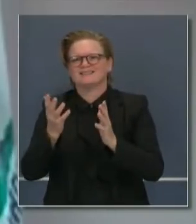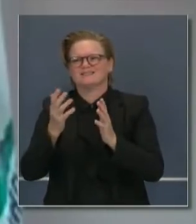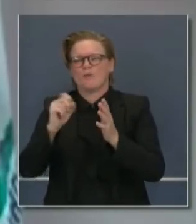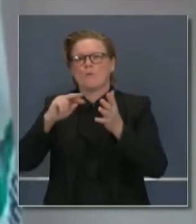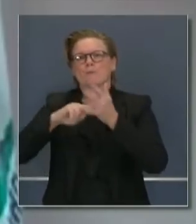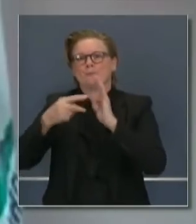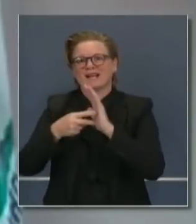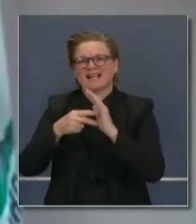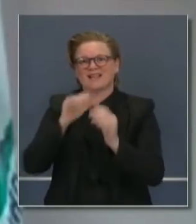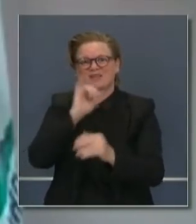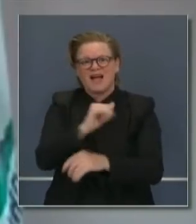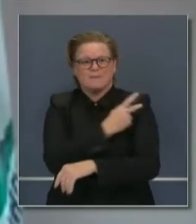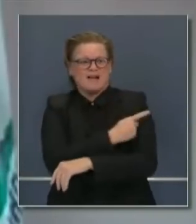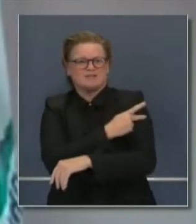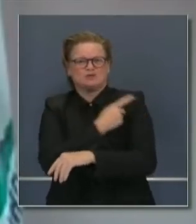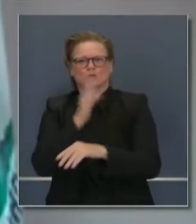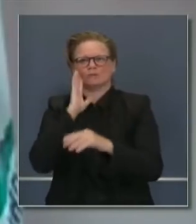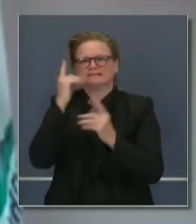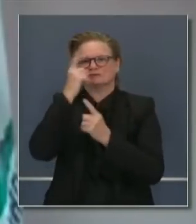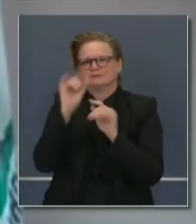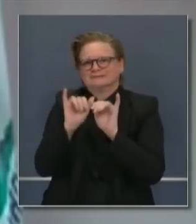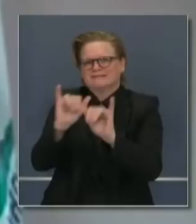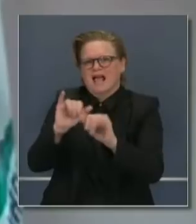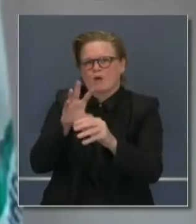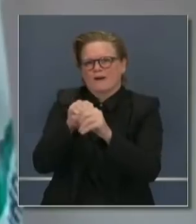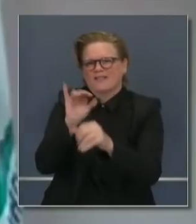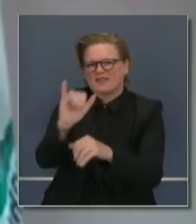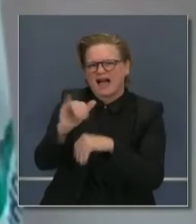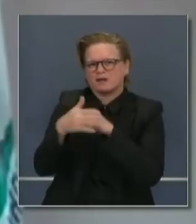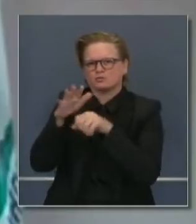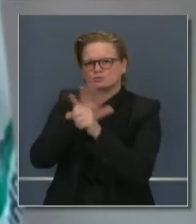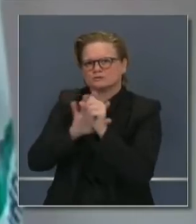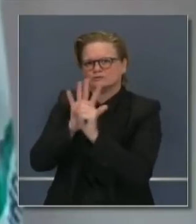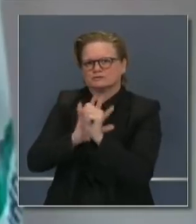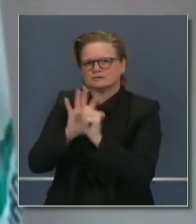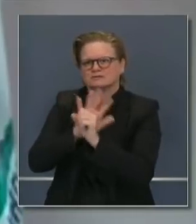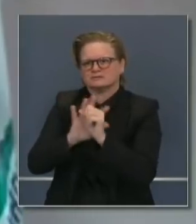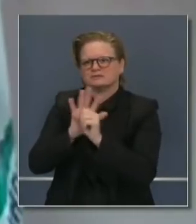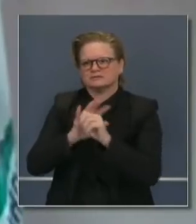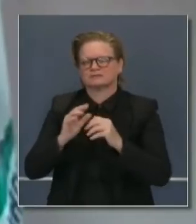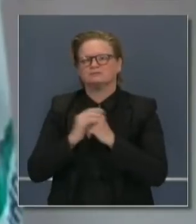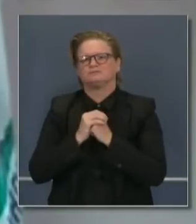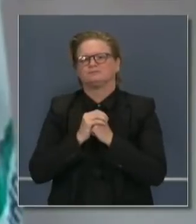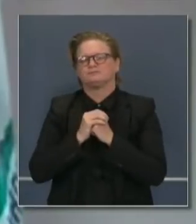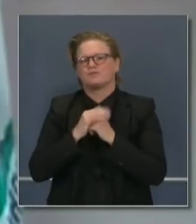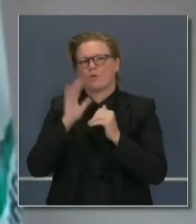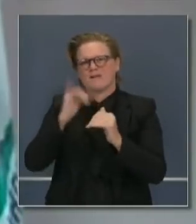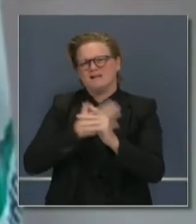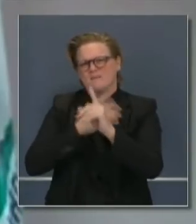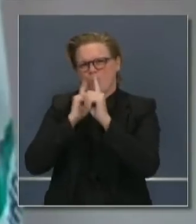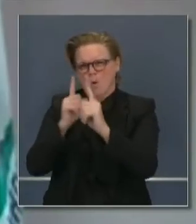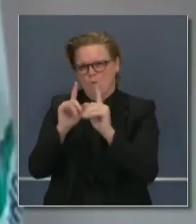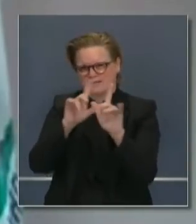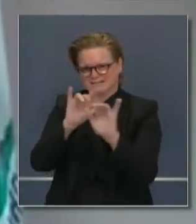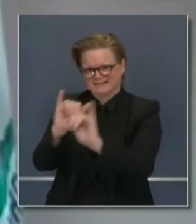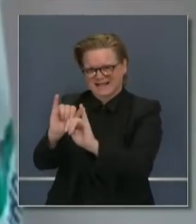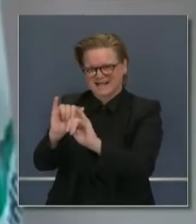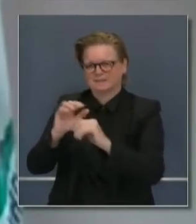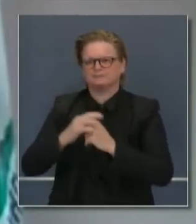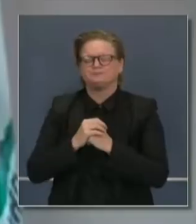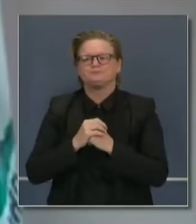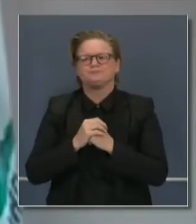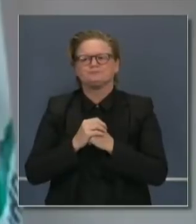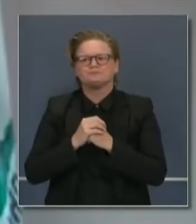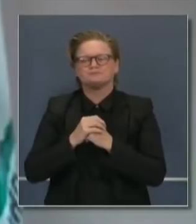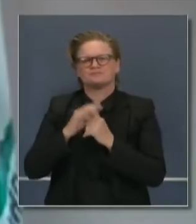regional capacity of ICUs and anticipate, hospitals largely work